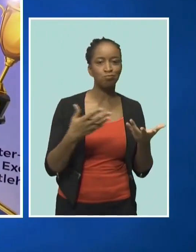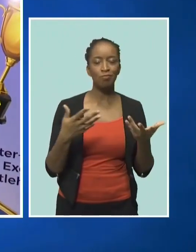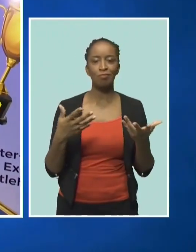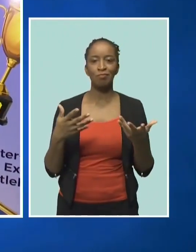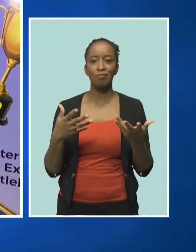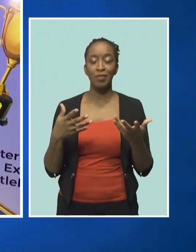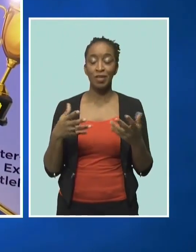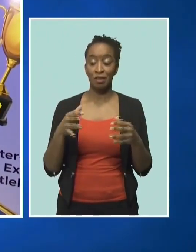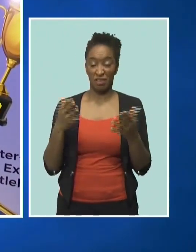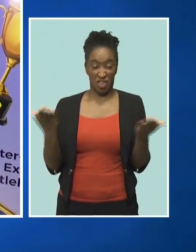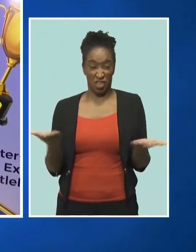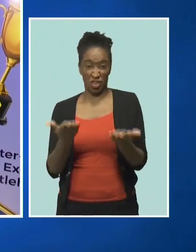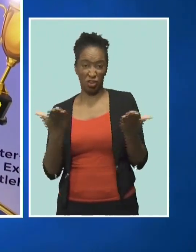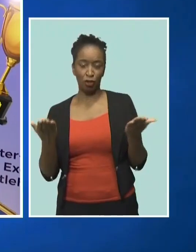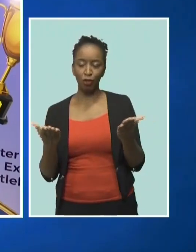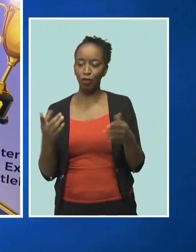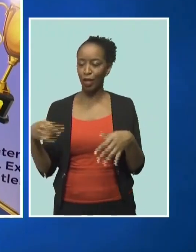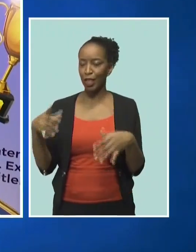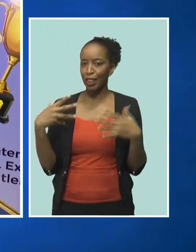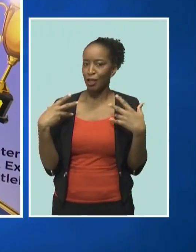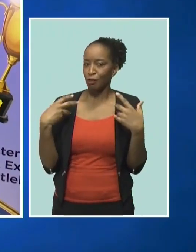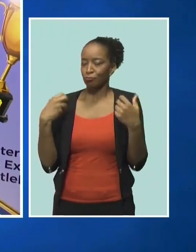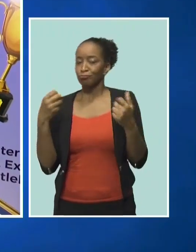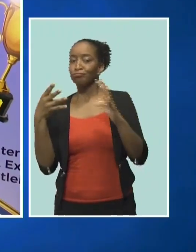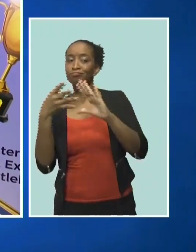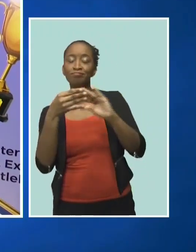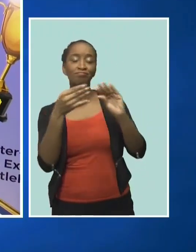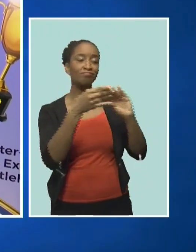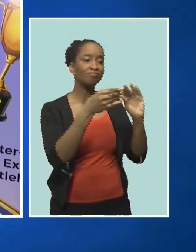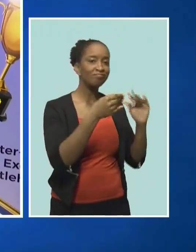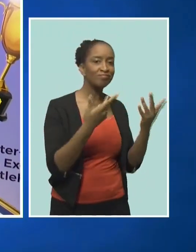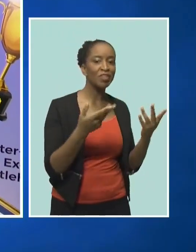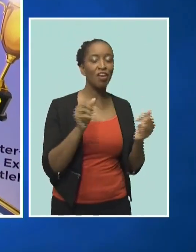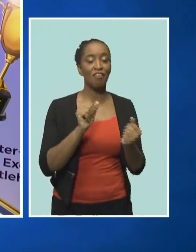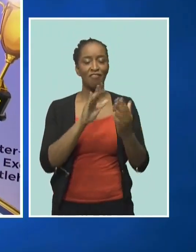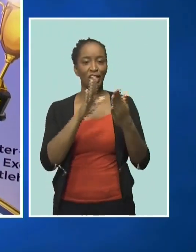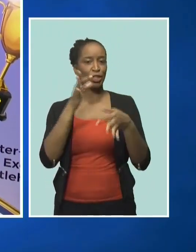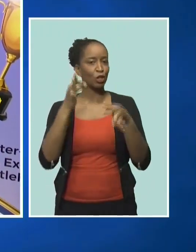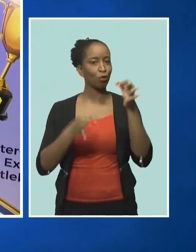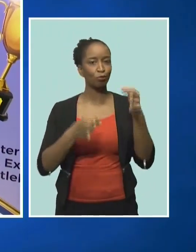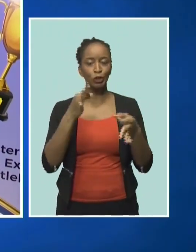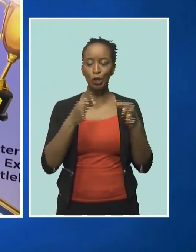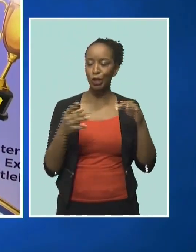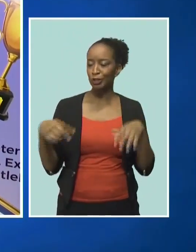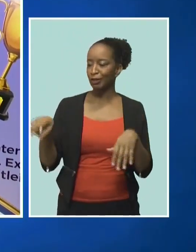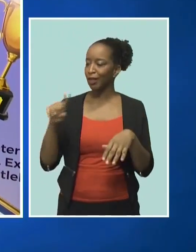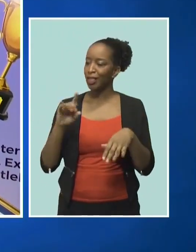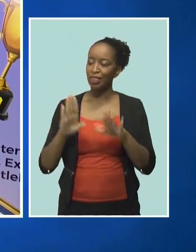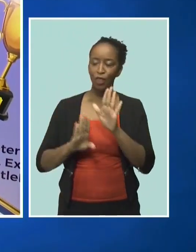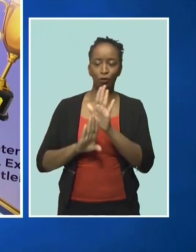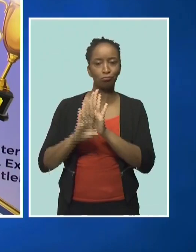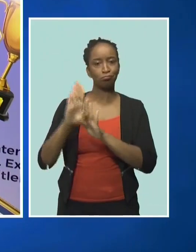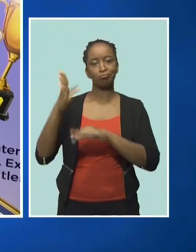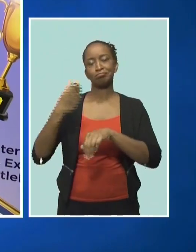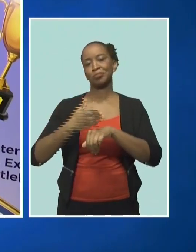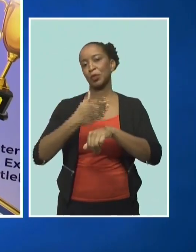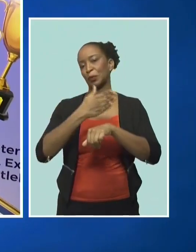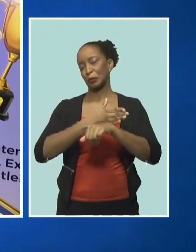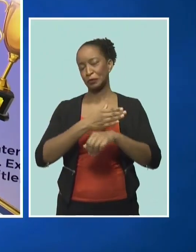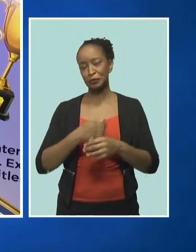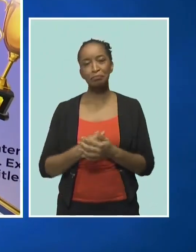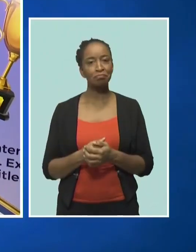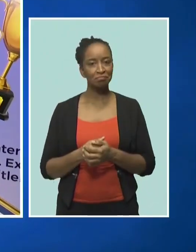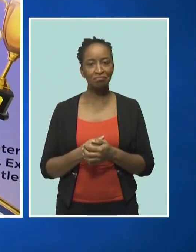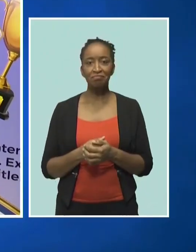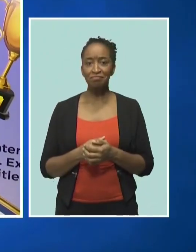before the judges, the confidence that we get from these boys demonstrates that this program is actually changing lives. And